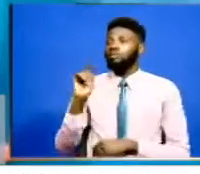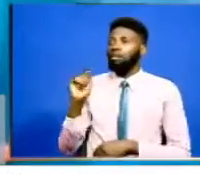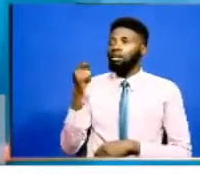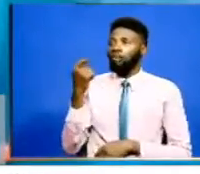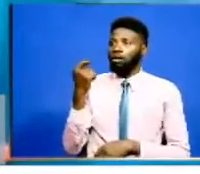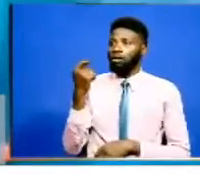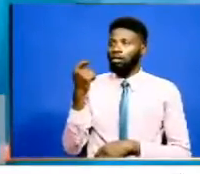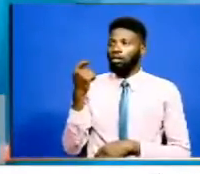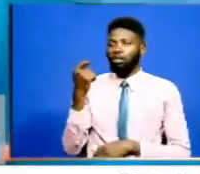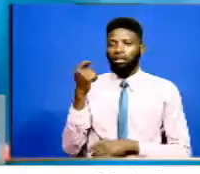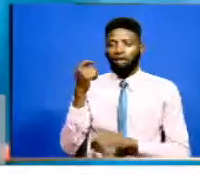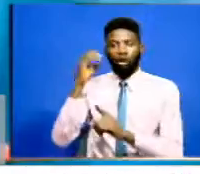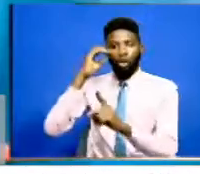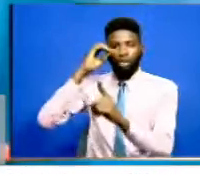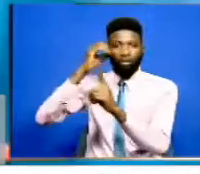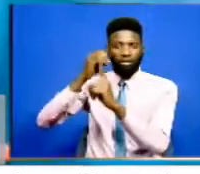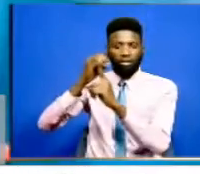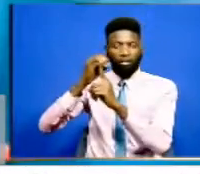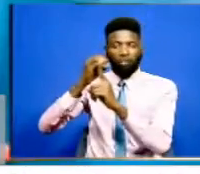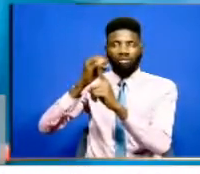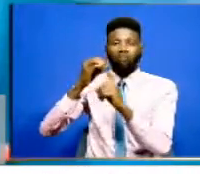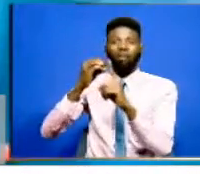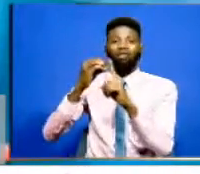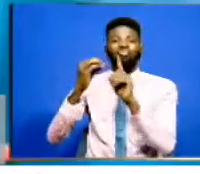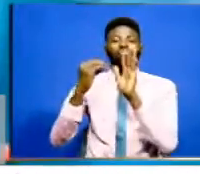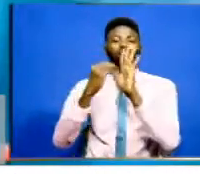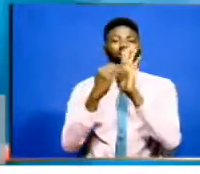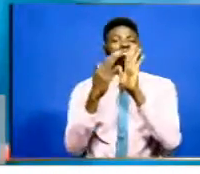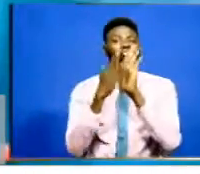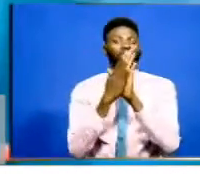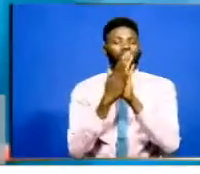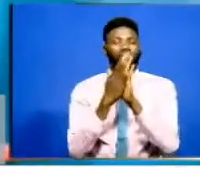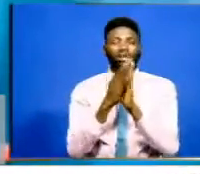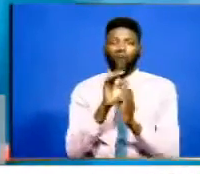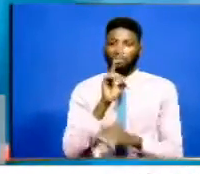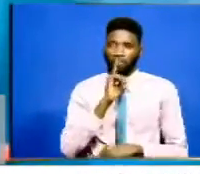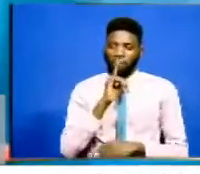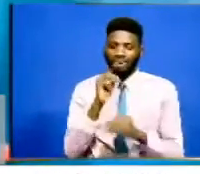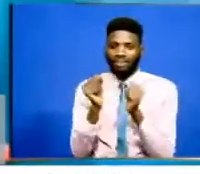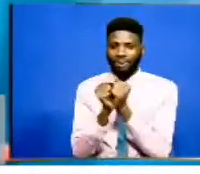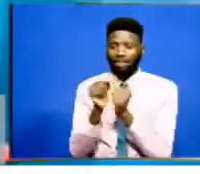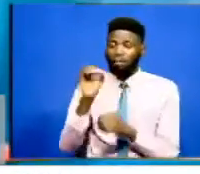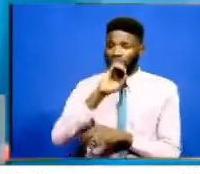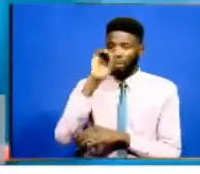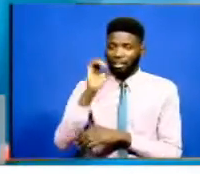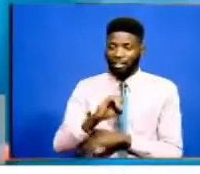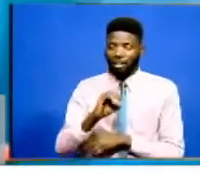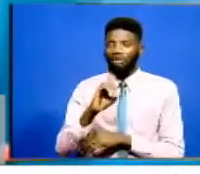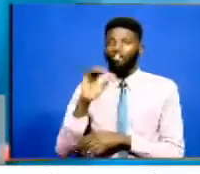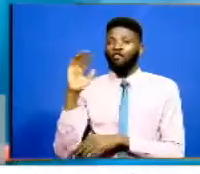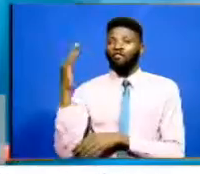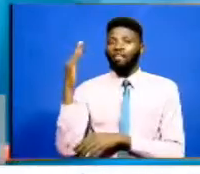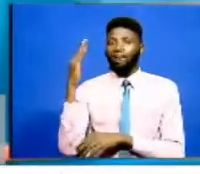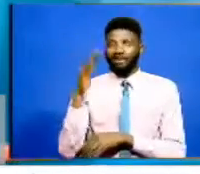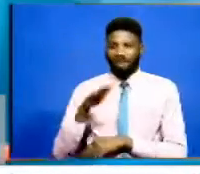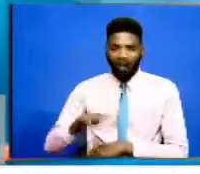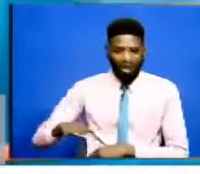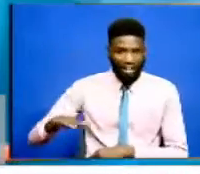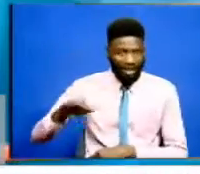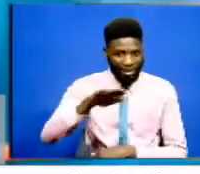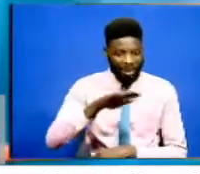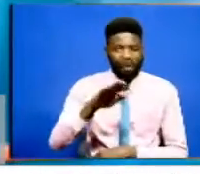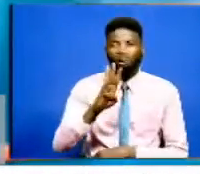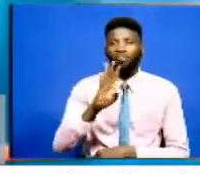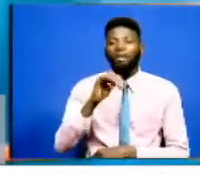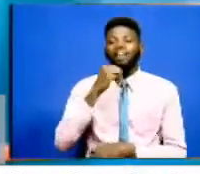up an objective for at least 10% forest recovery by 2030. And they